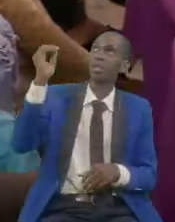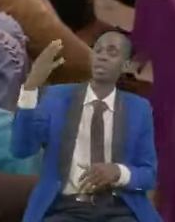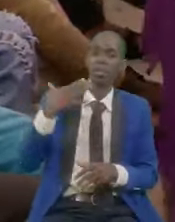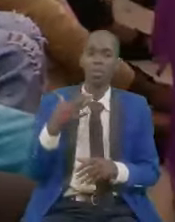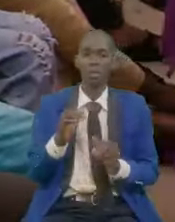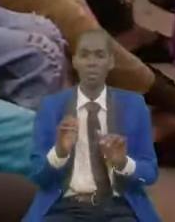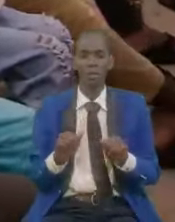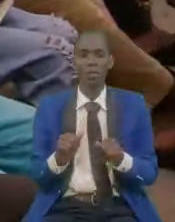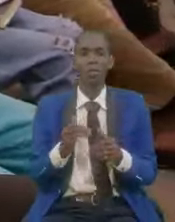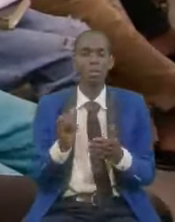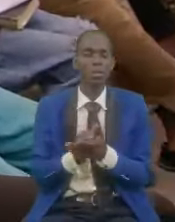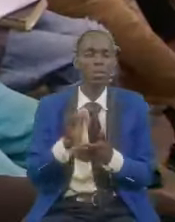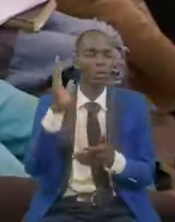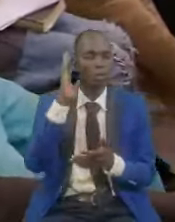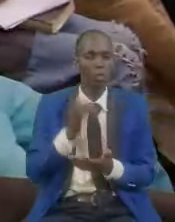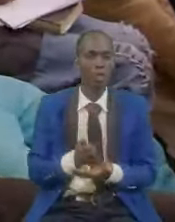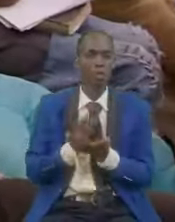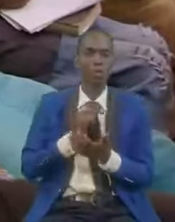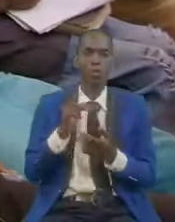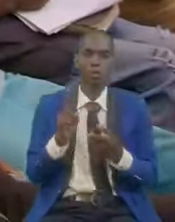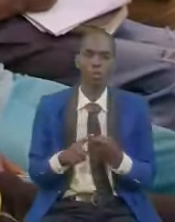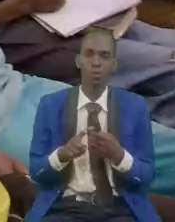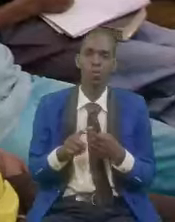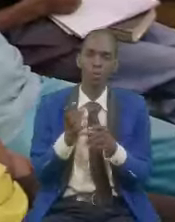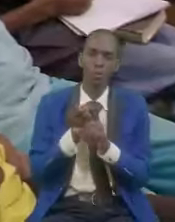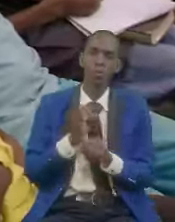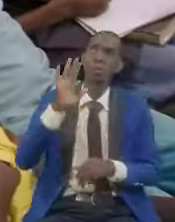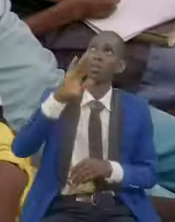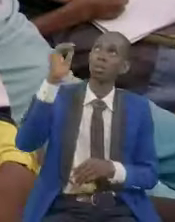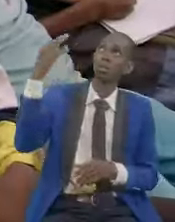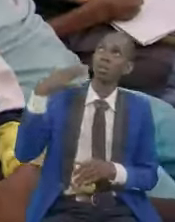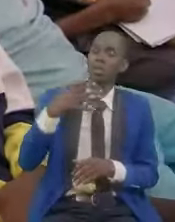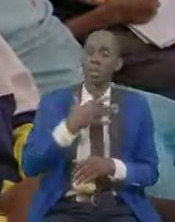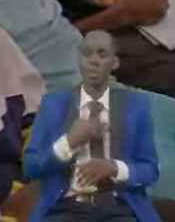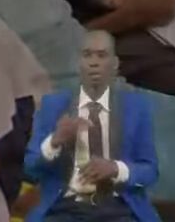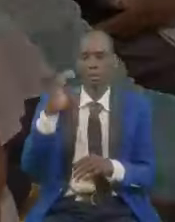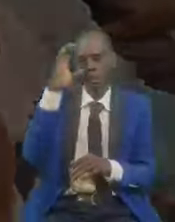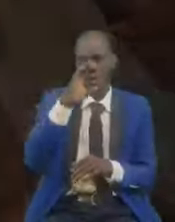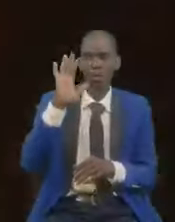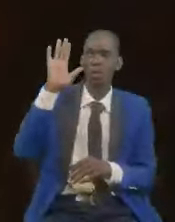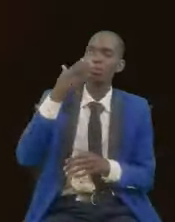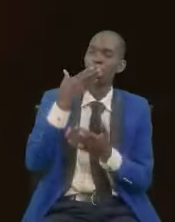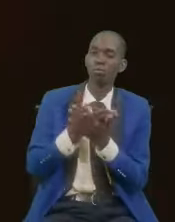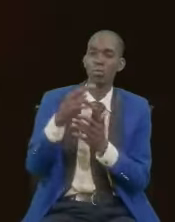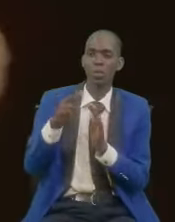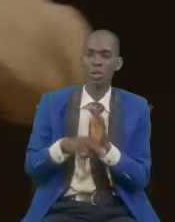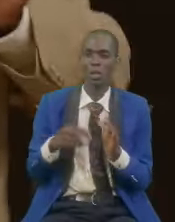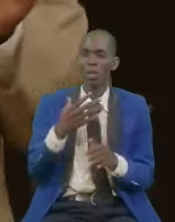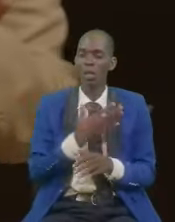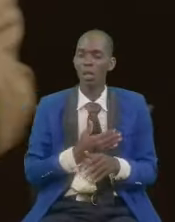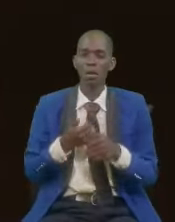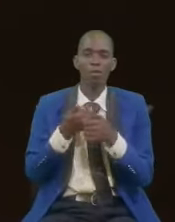seek his grace, and will seek his goodness, and will seek his godliness, and will